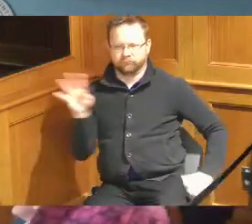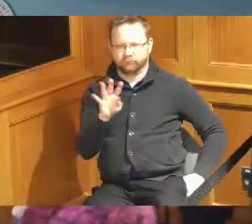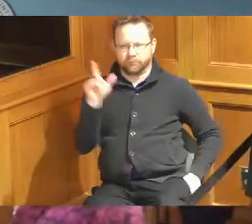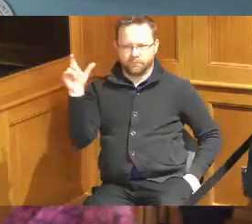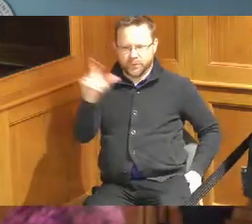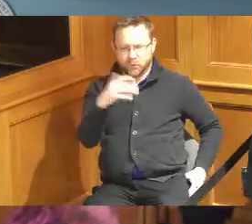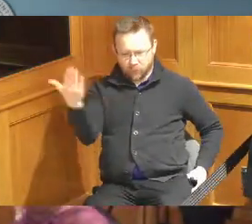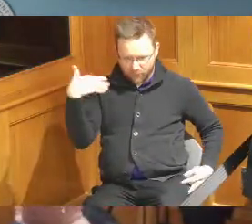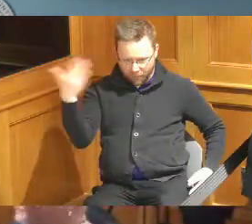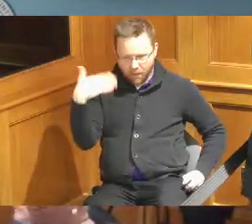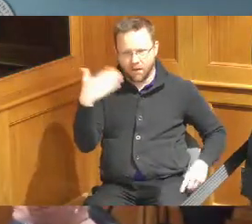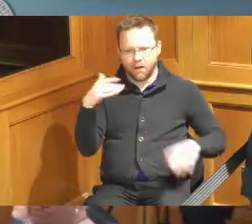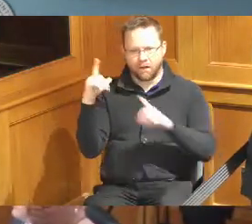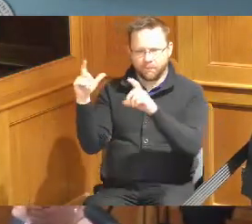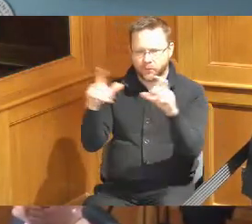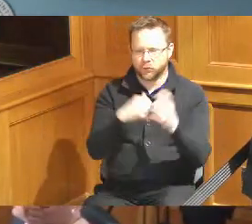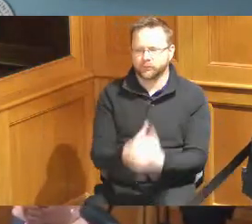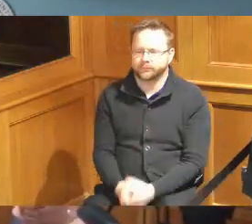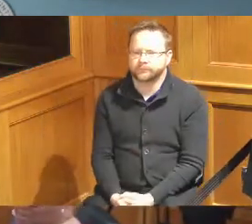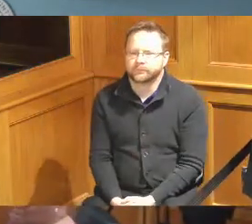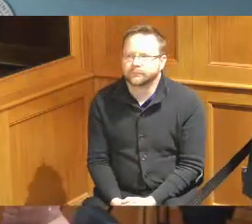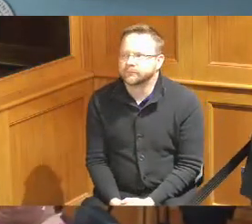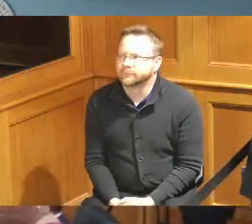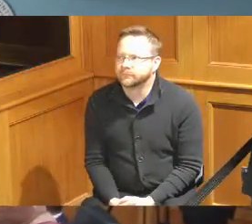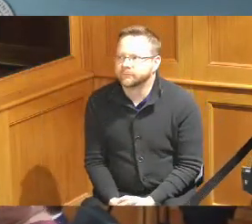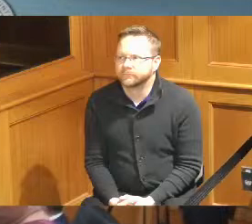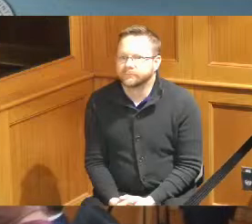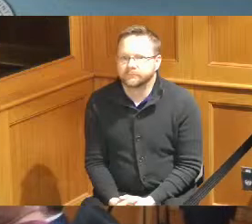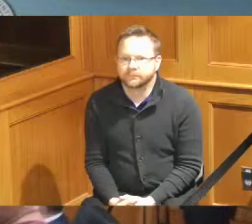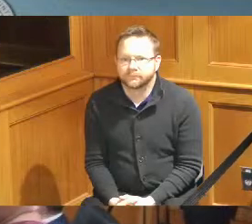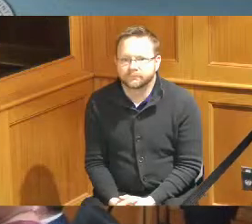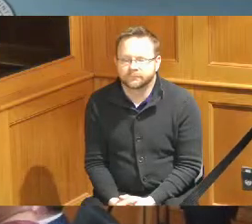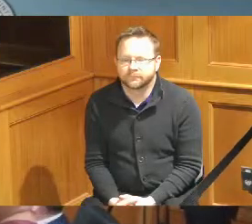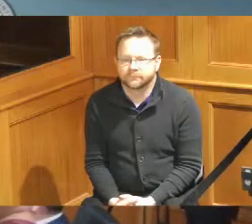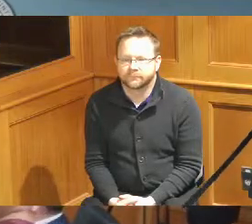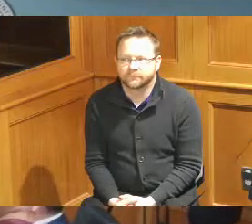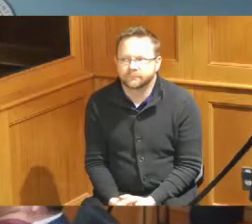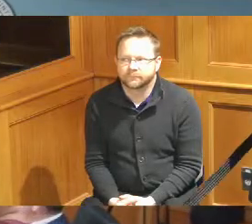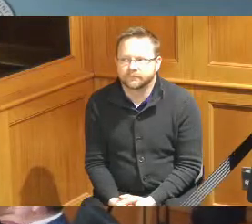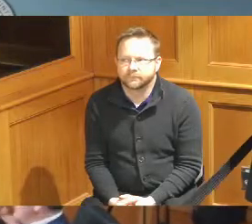on up to take the photo. That way we don't have to.